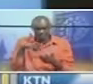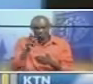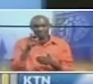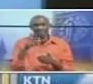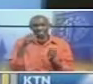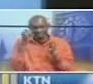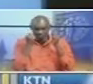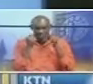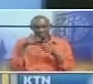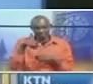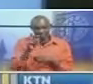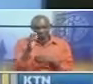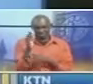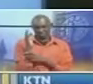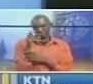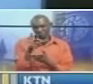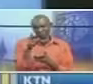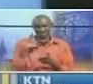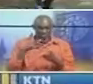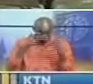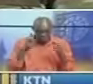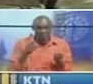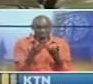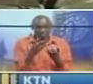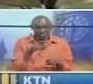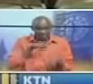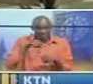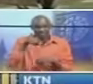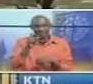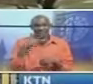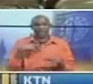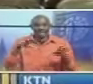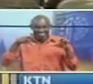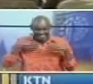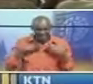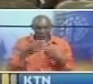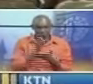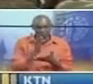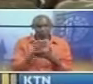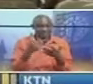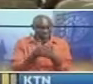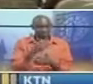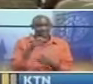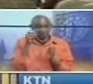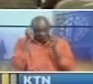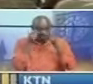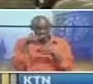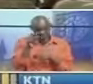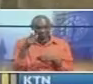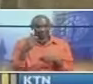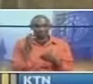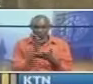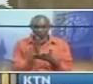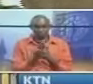personnel responded to the terror attack. And here came the first admission that some soldiers may have let their guard